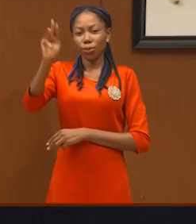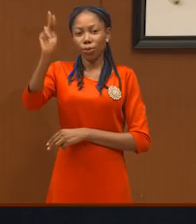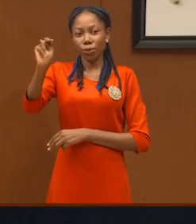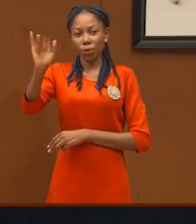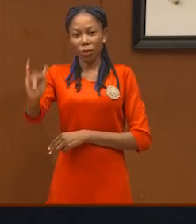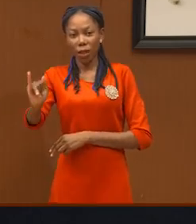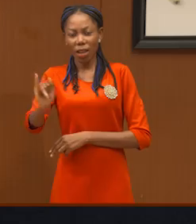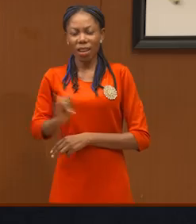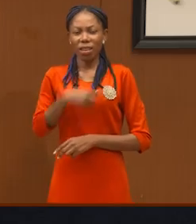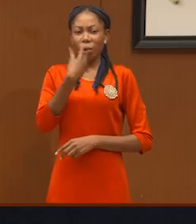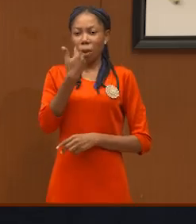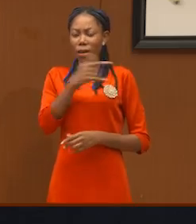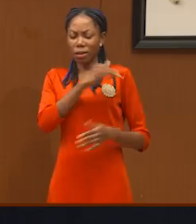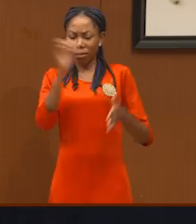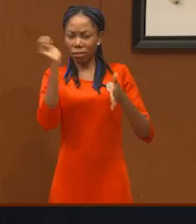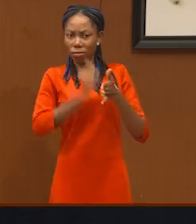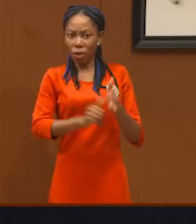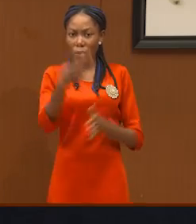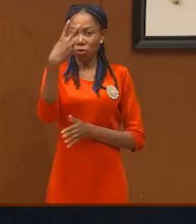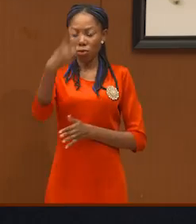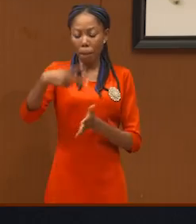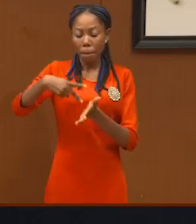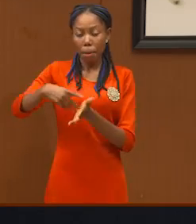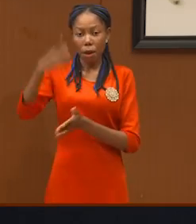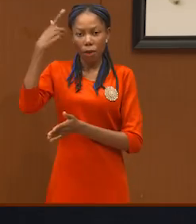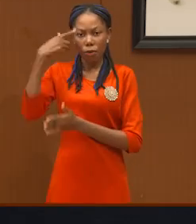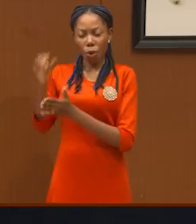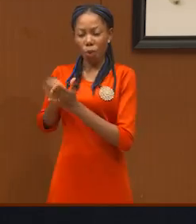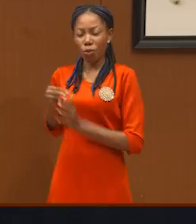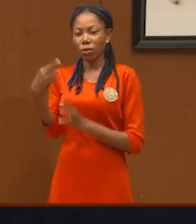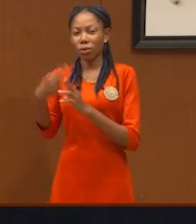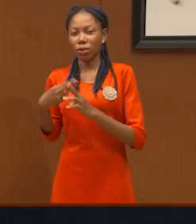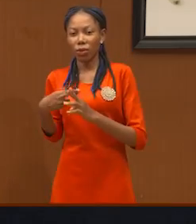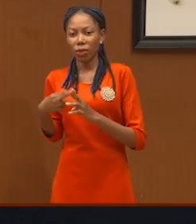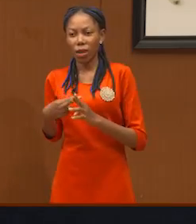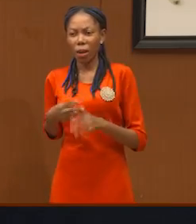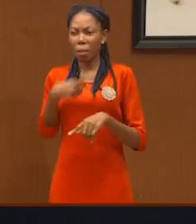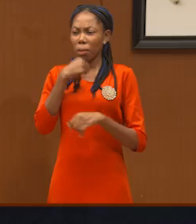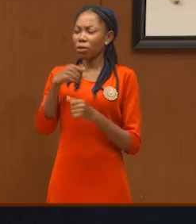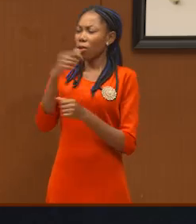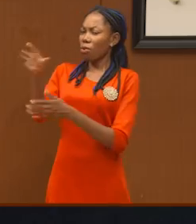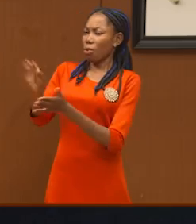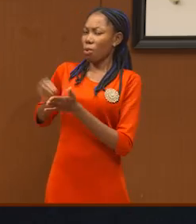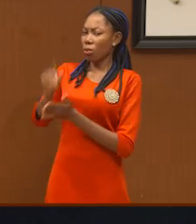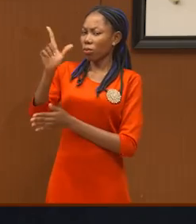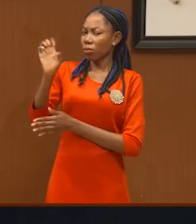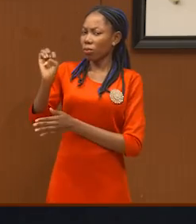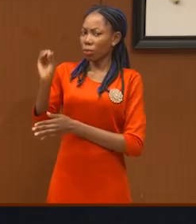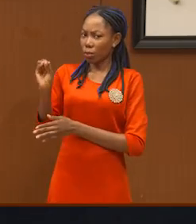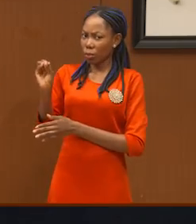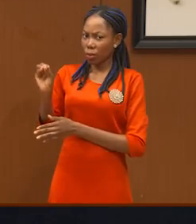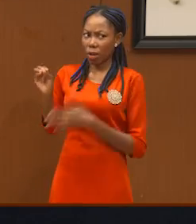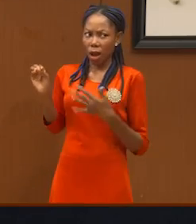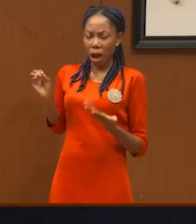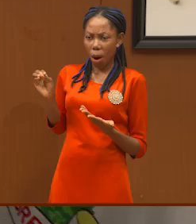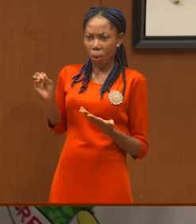deducted 2 payments from his rent. From his rent, he's not the one that made this payment. The payment that he